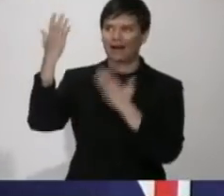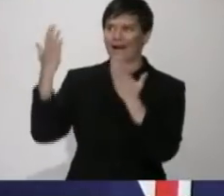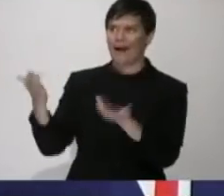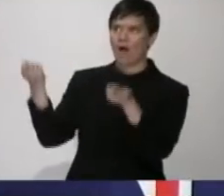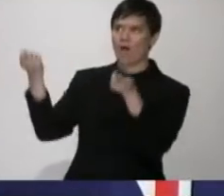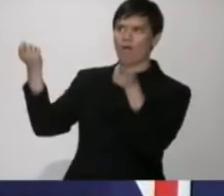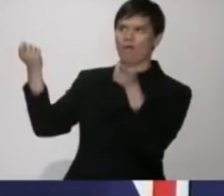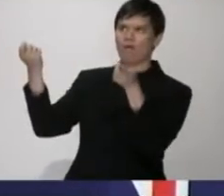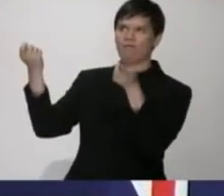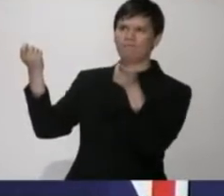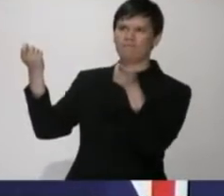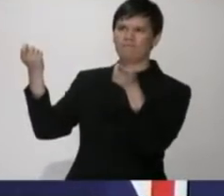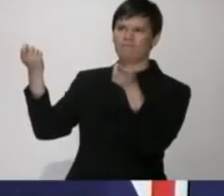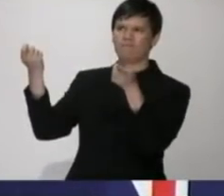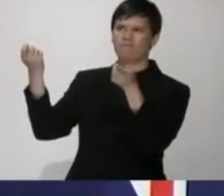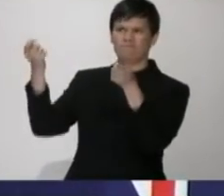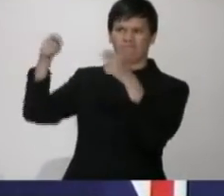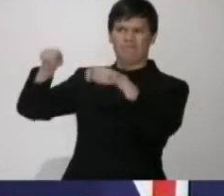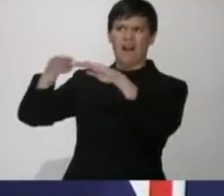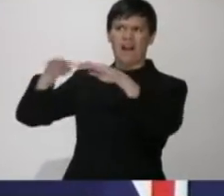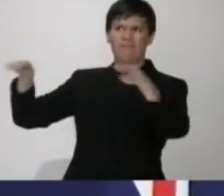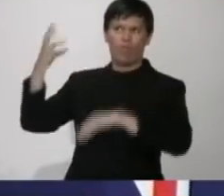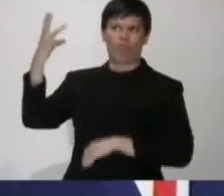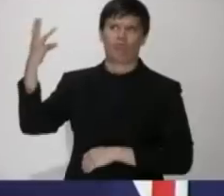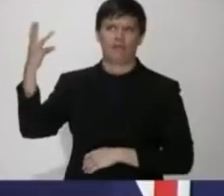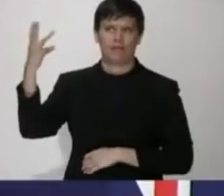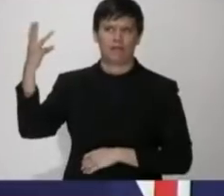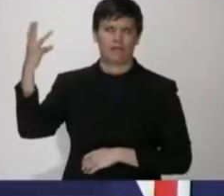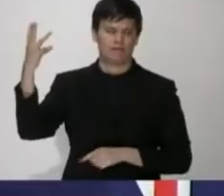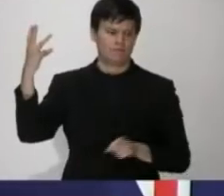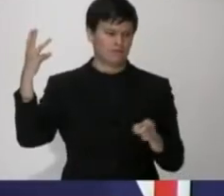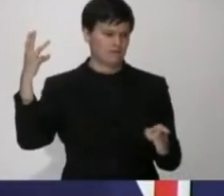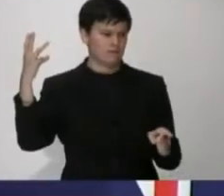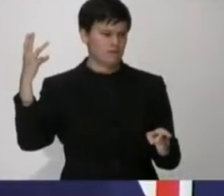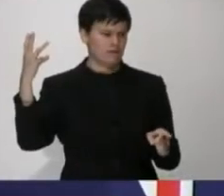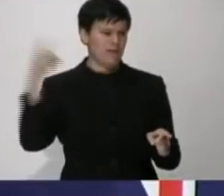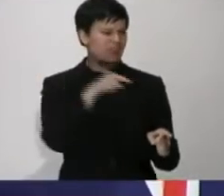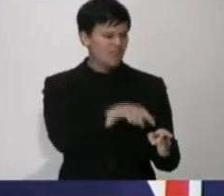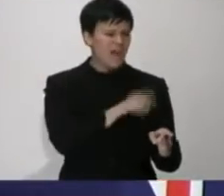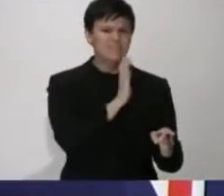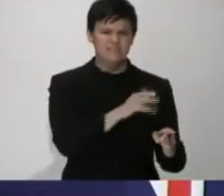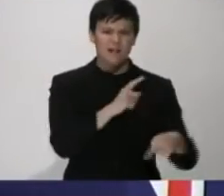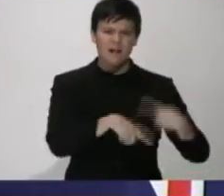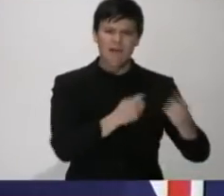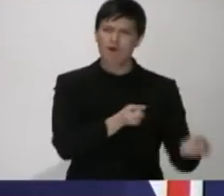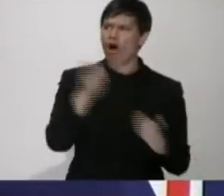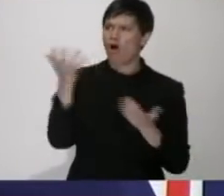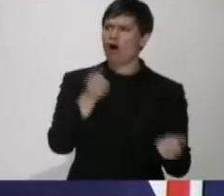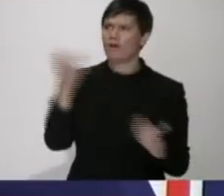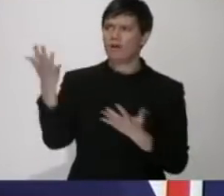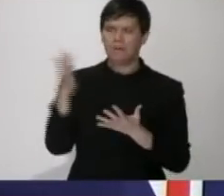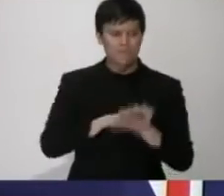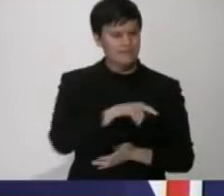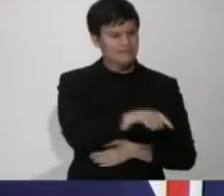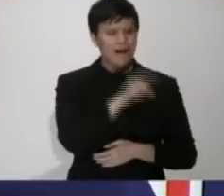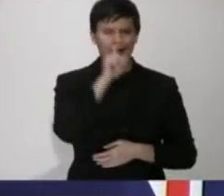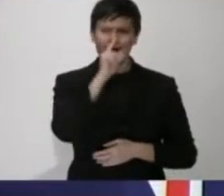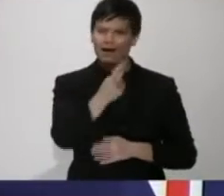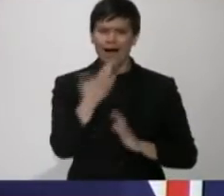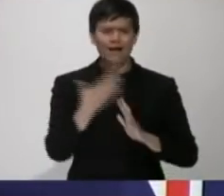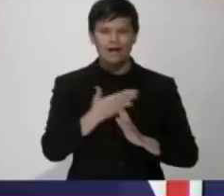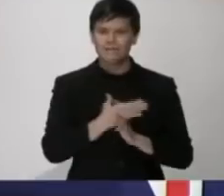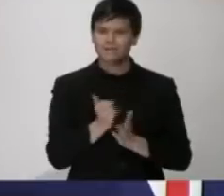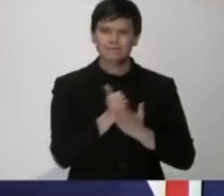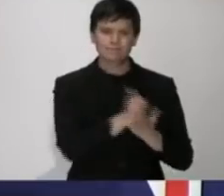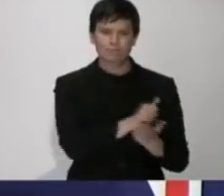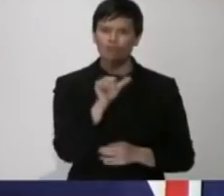those steadfast limits on that 2 weeks, perhaps they may not be eligible where they otherwise would. I think when they see this, they will